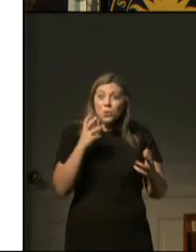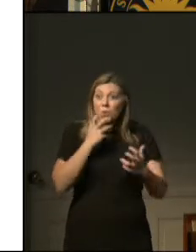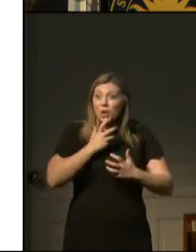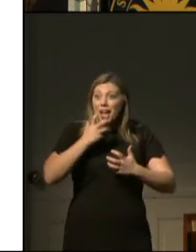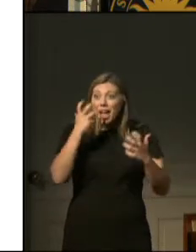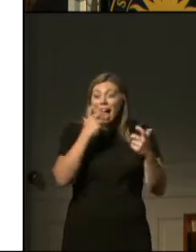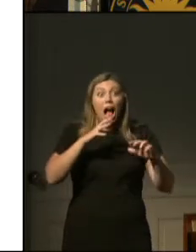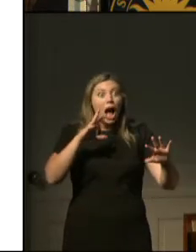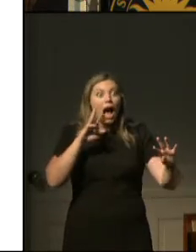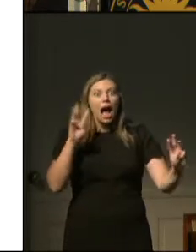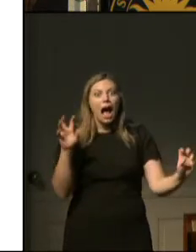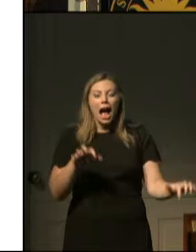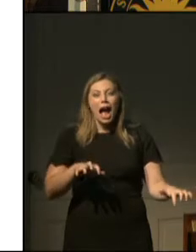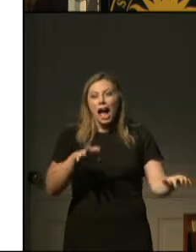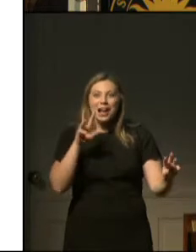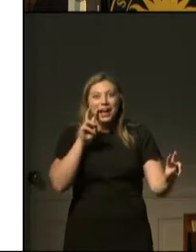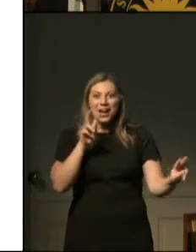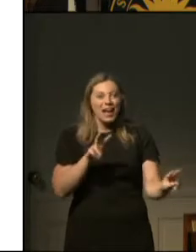Whoa!